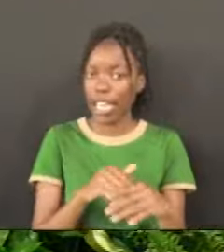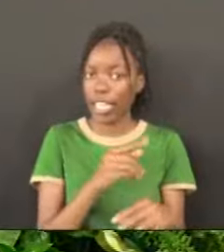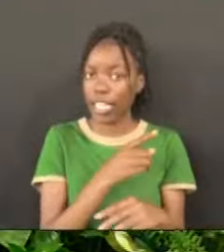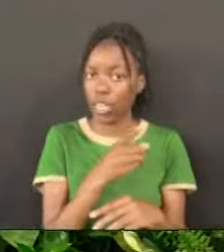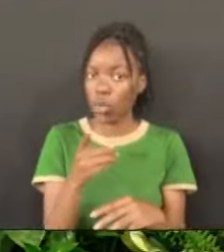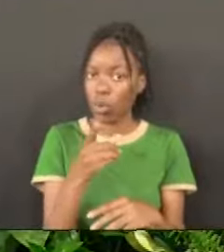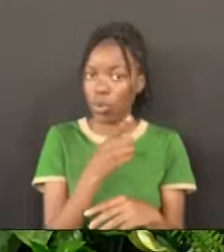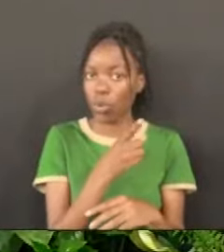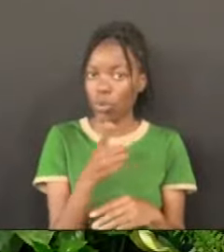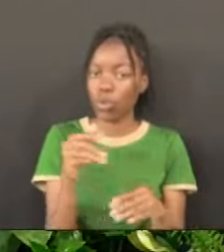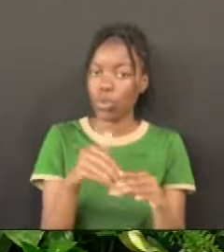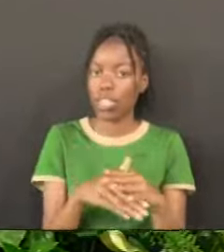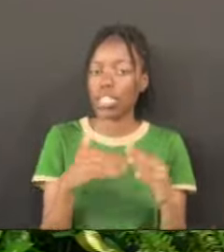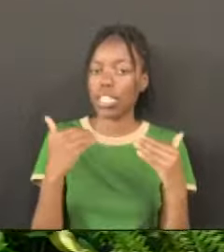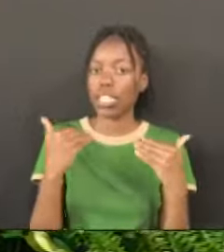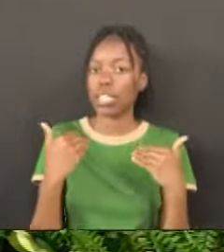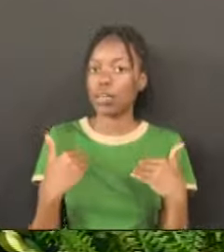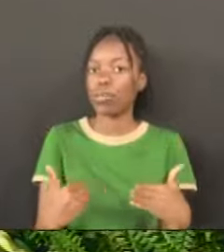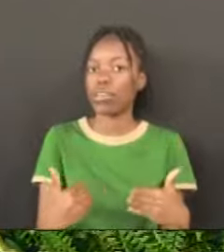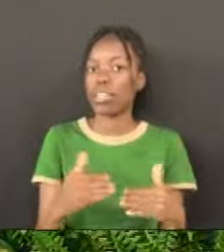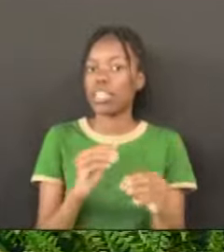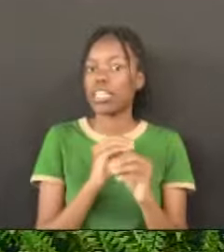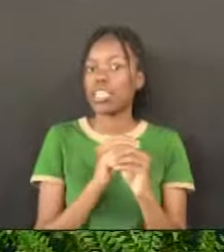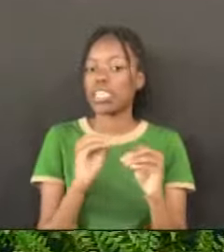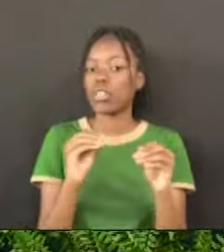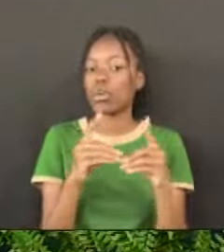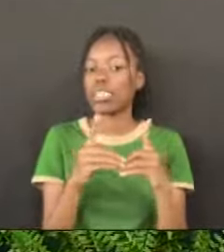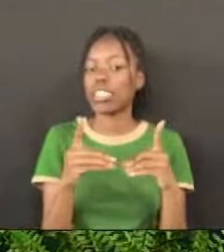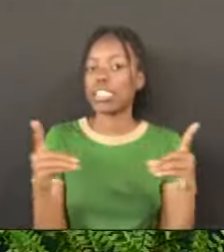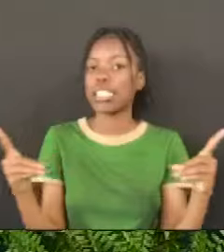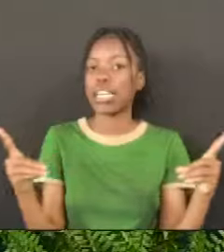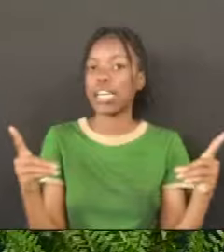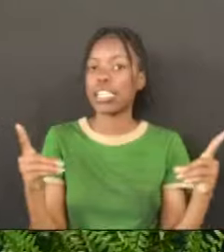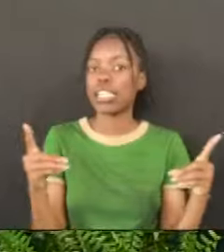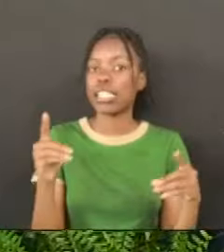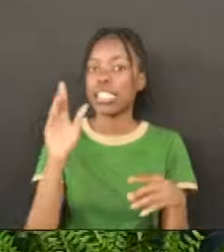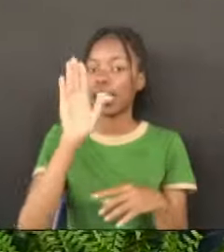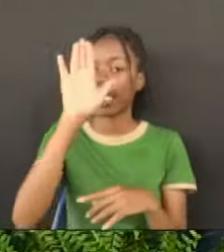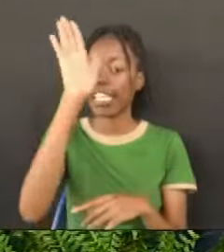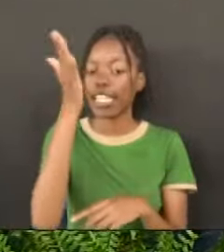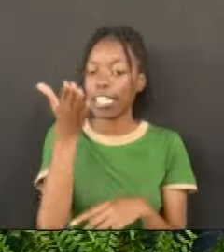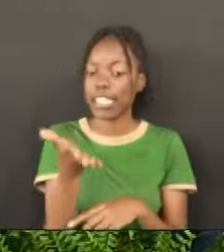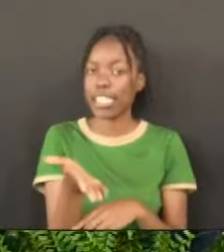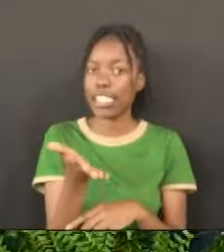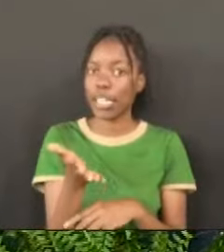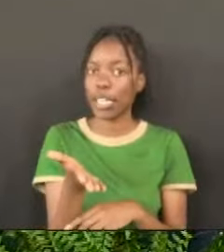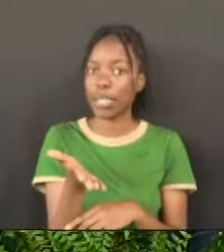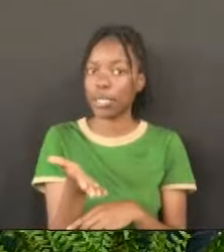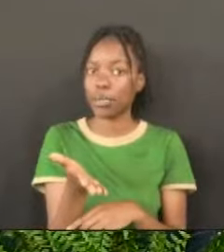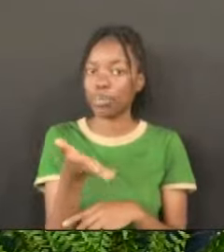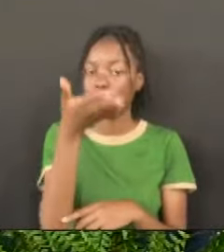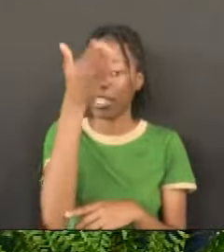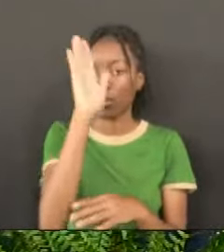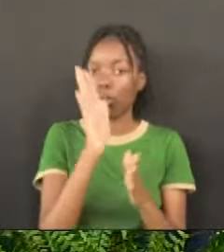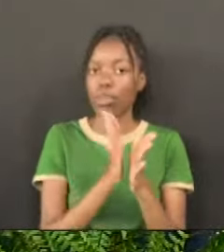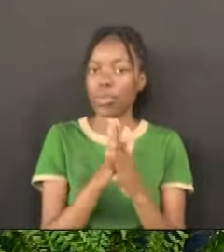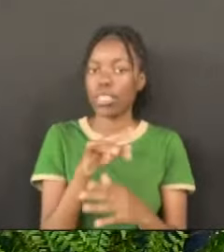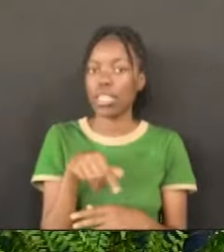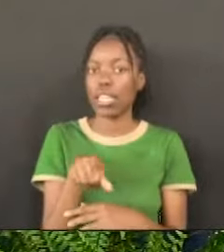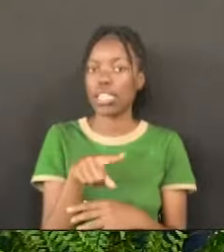me. It is not distant. He is there. Emmanuel, God with us.